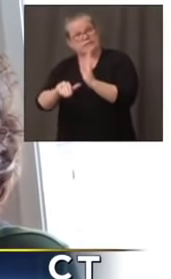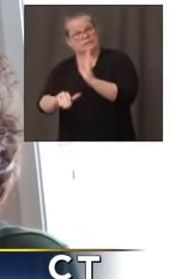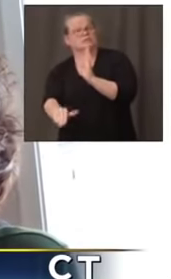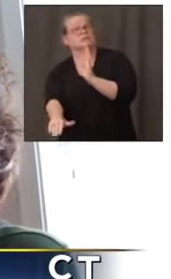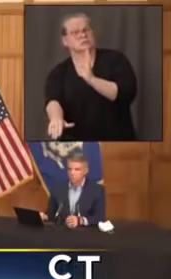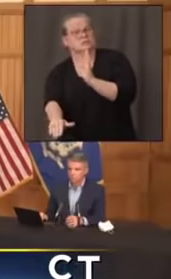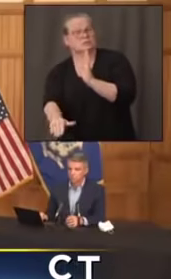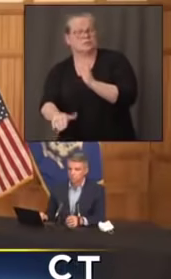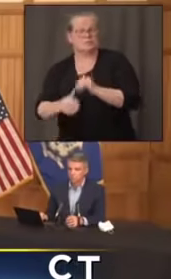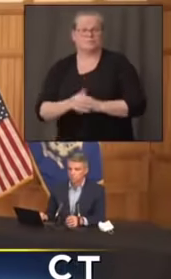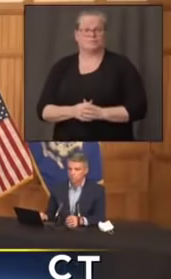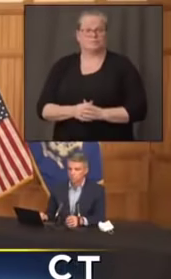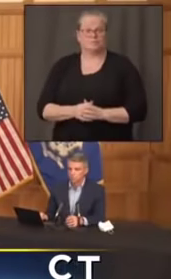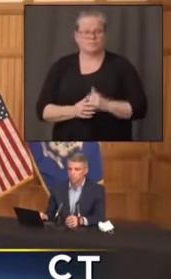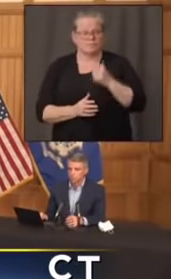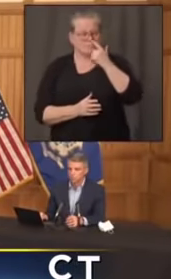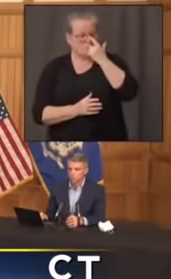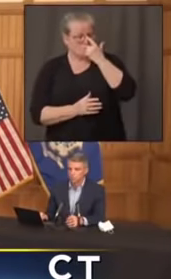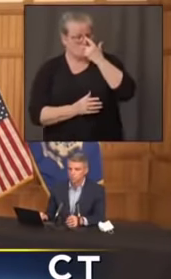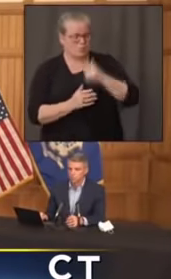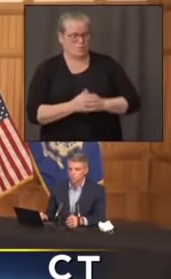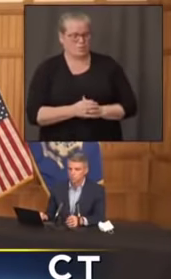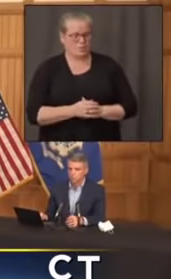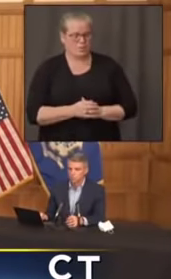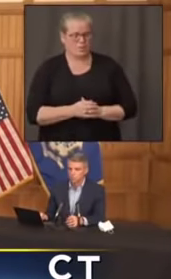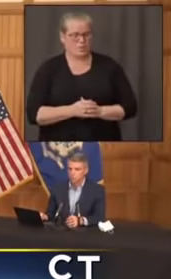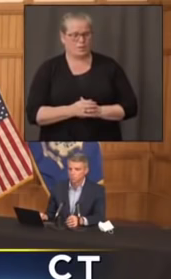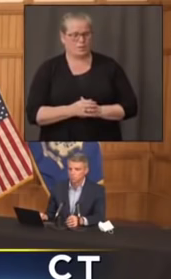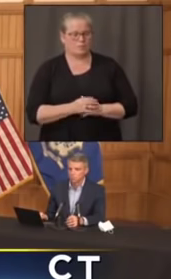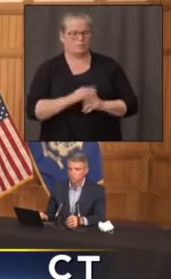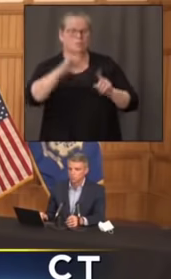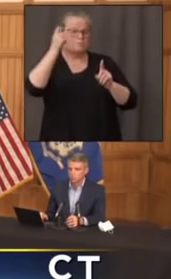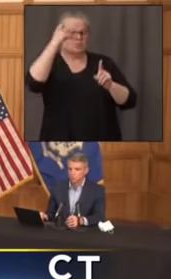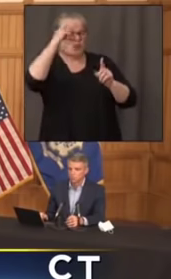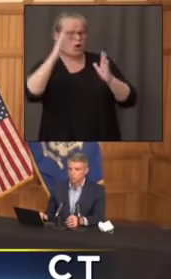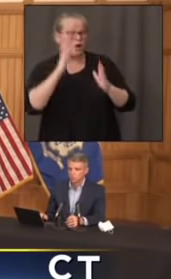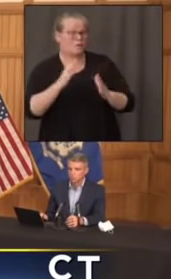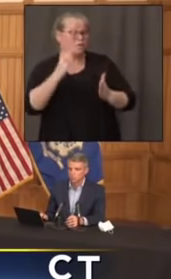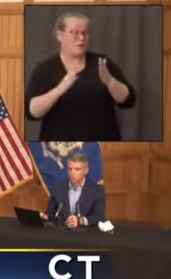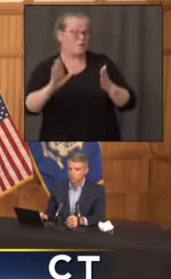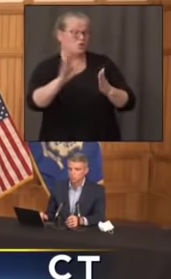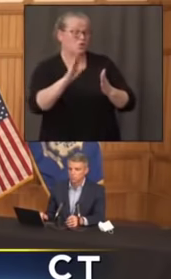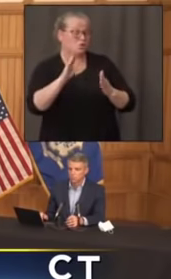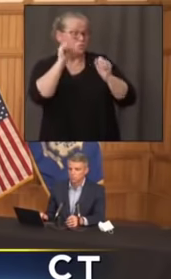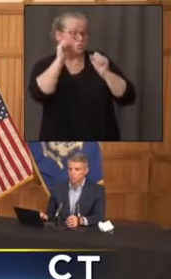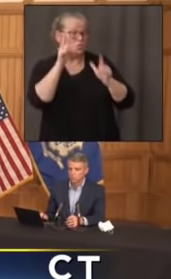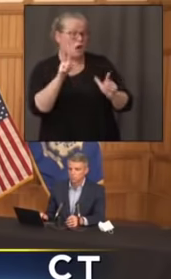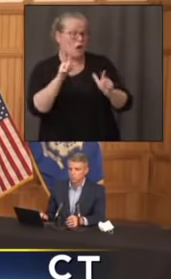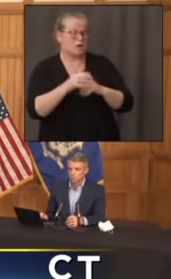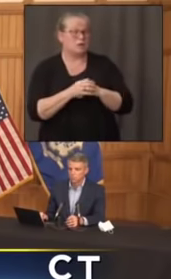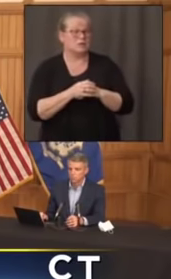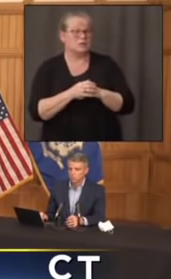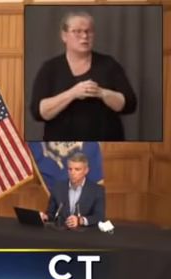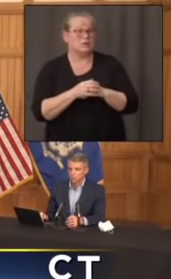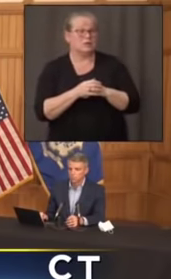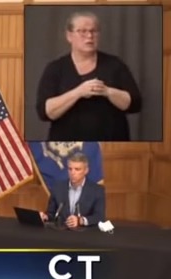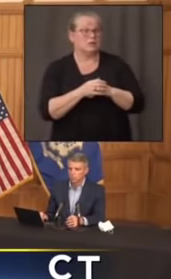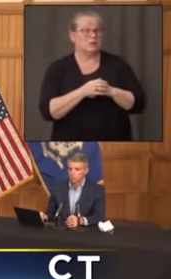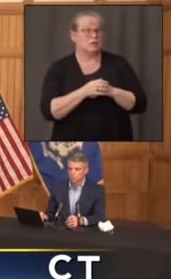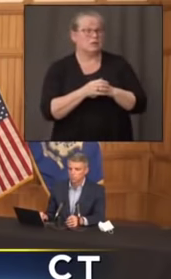Governor, you might be surprised that there's still politics being played in the state of Connecticut during this crisis, but